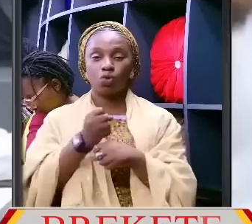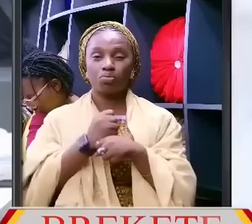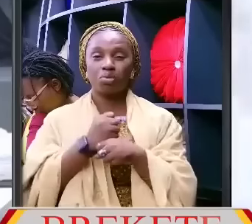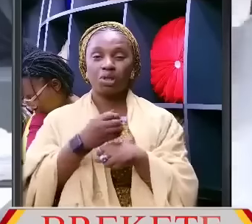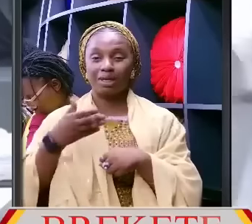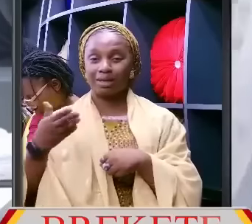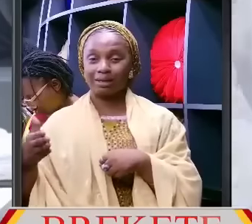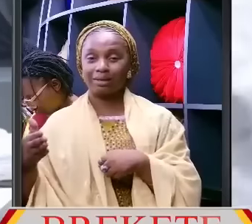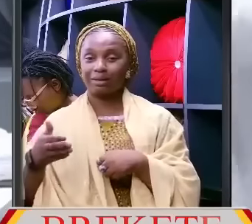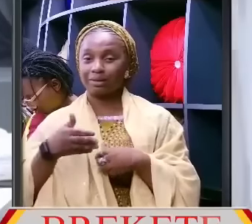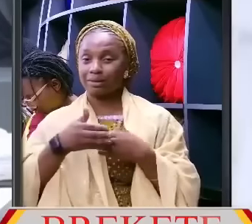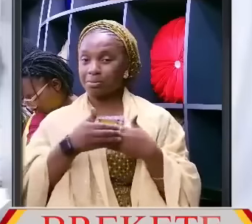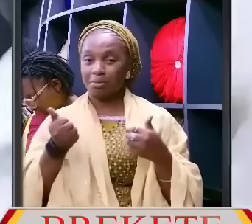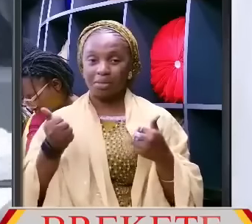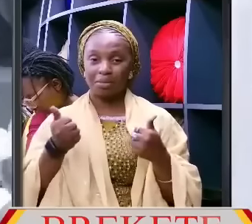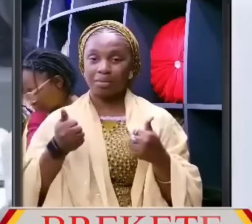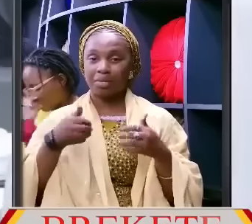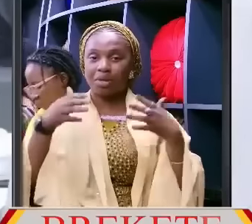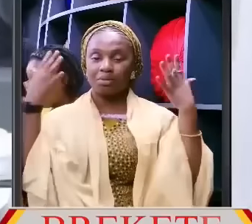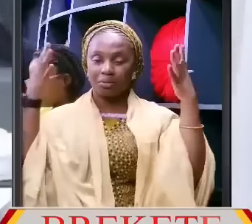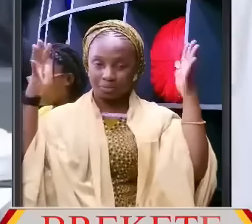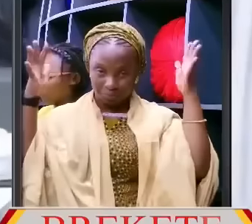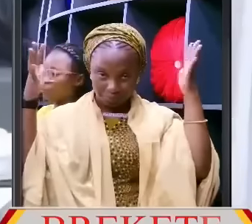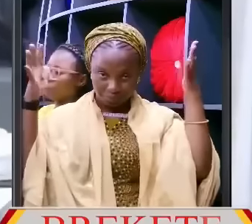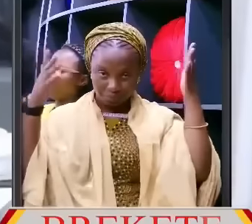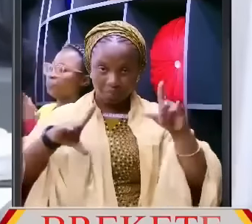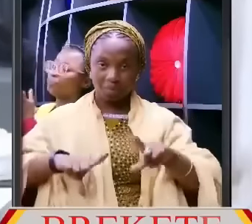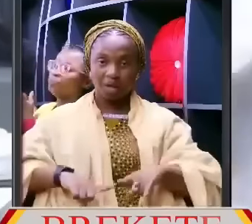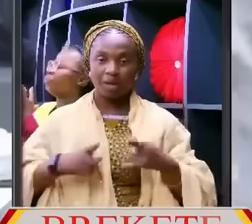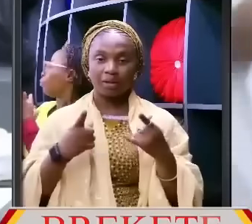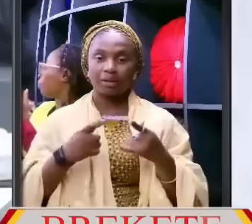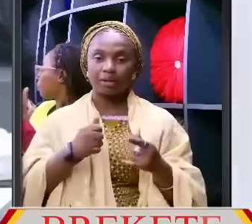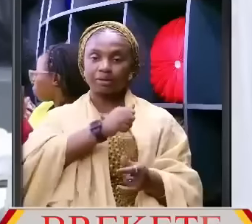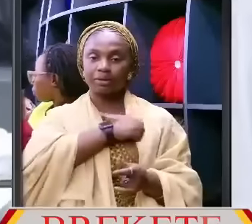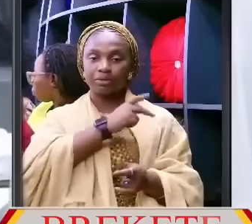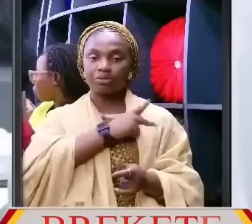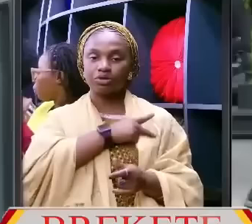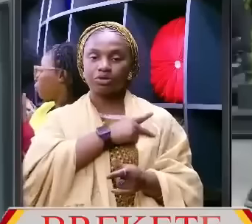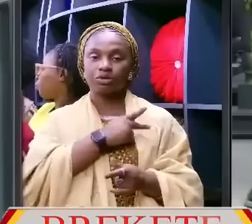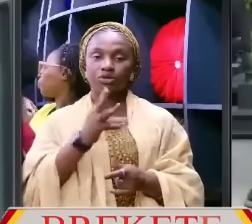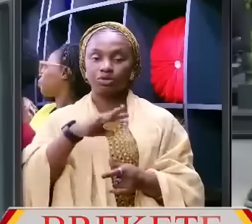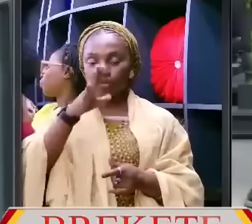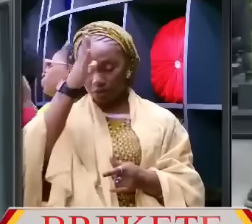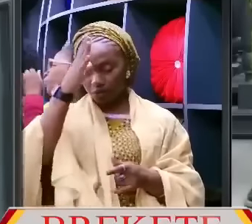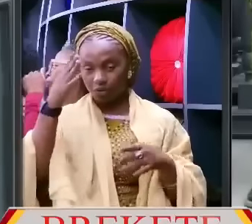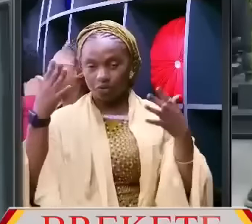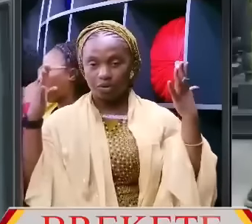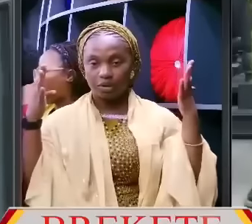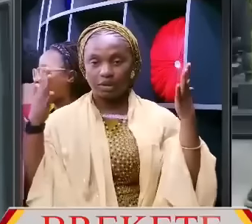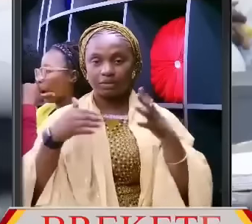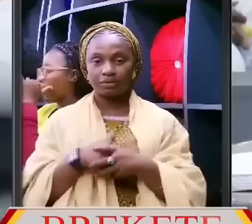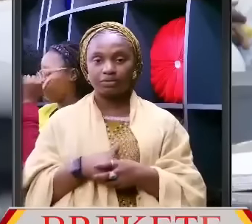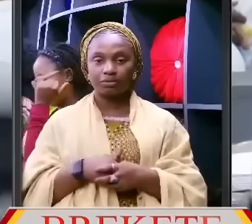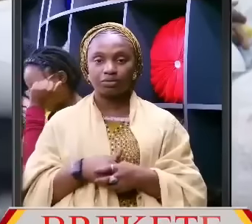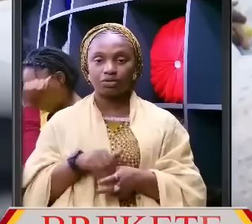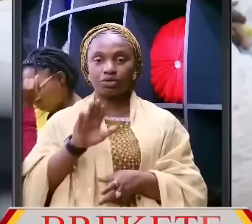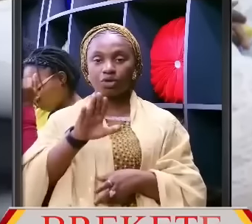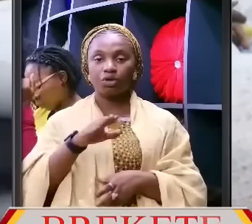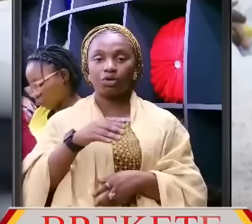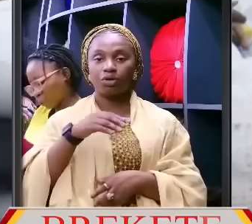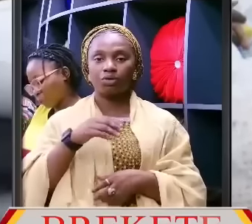resolve two already automatically. Let's appreciate him. Waiting till they agree die. You are a young man, look for your